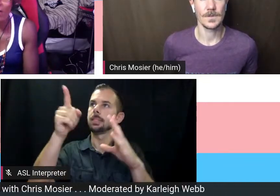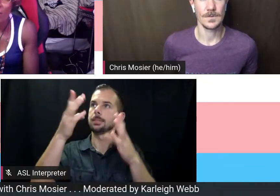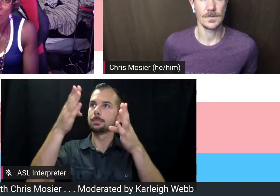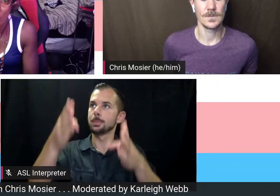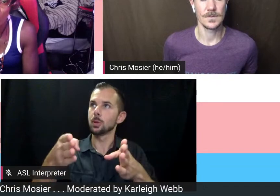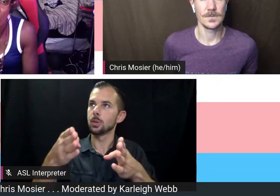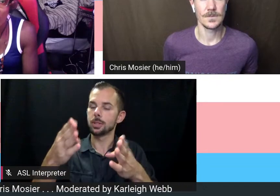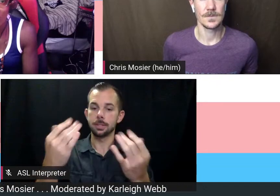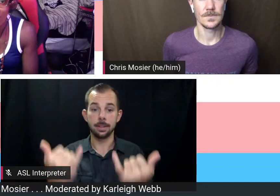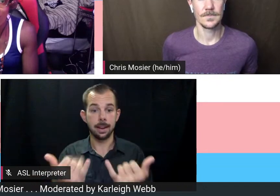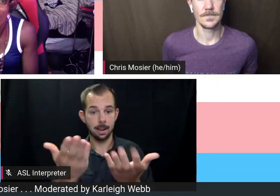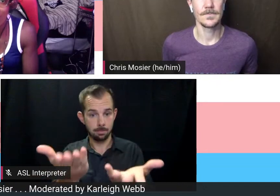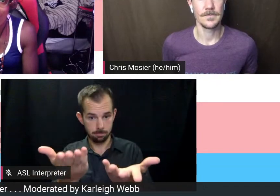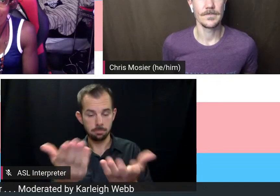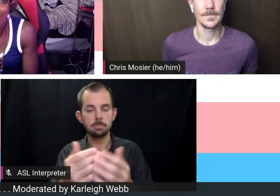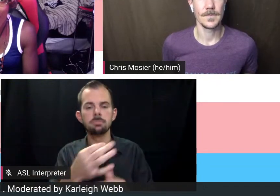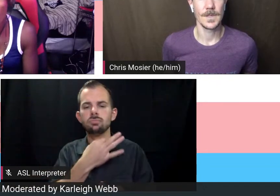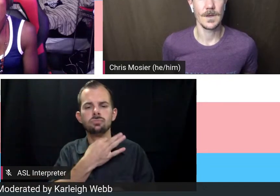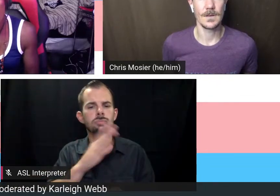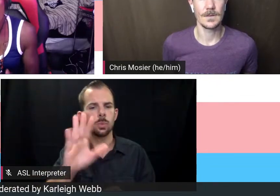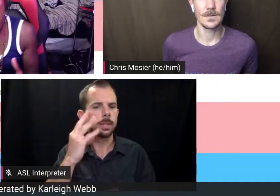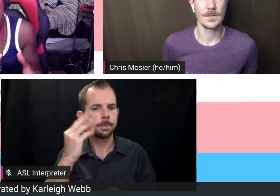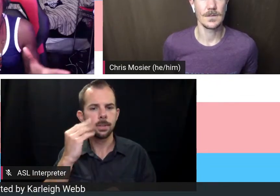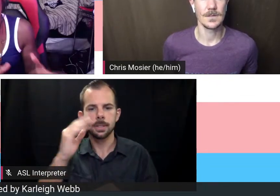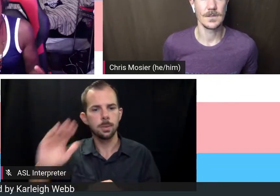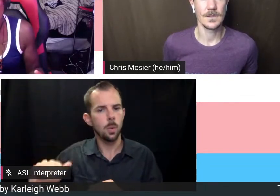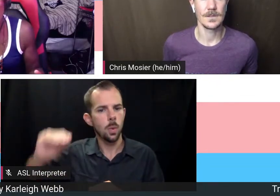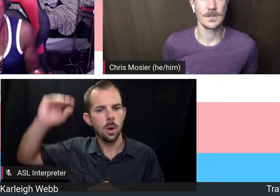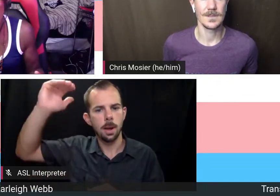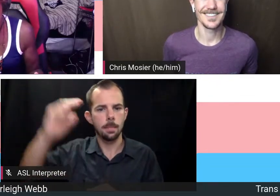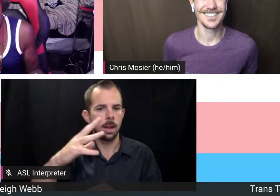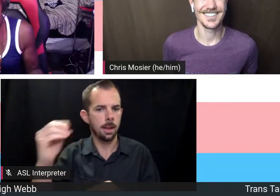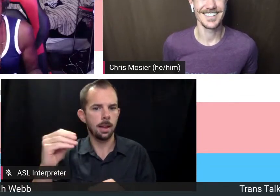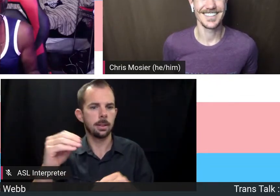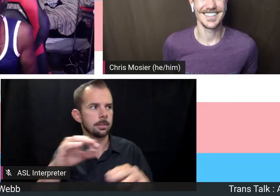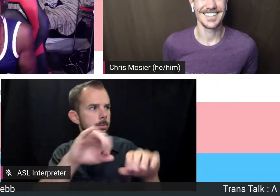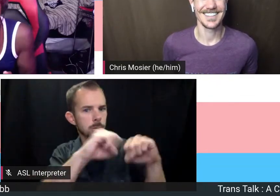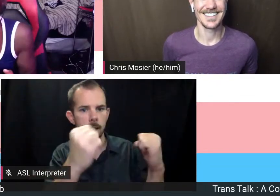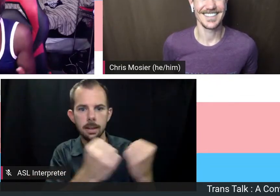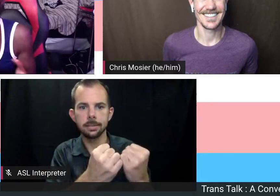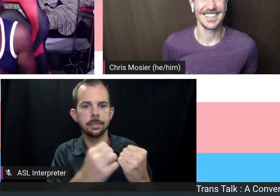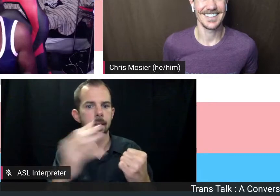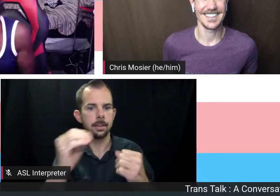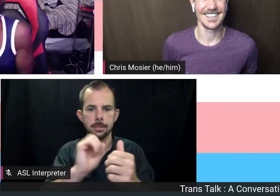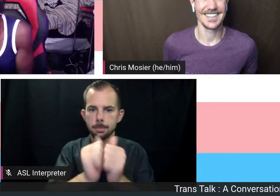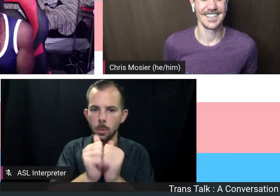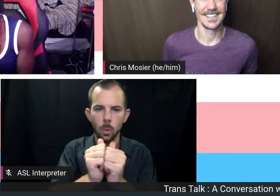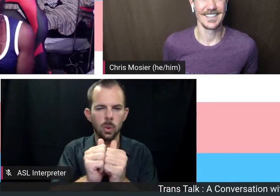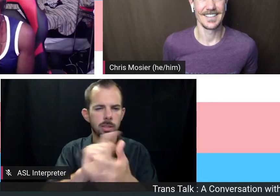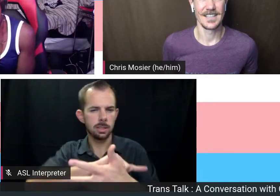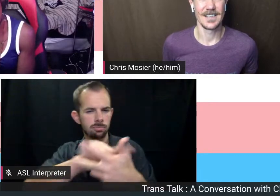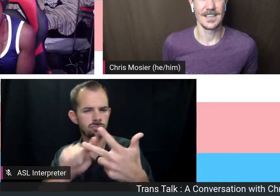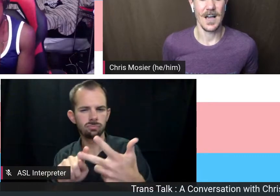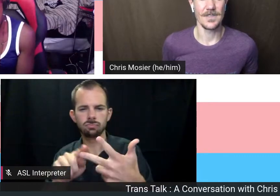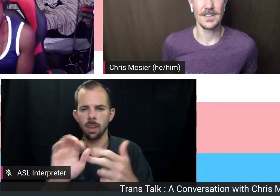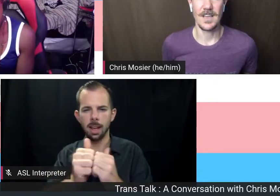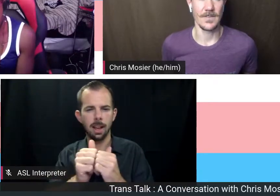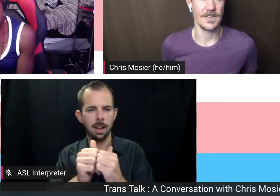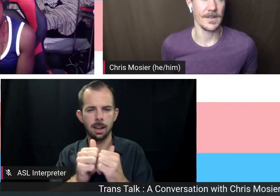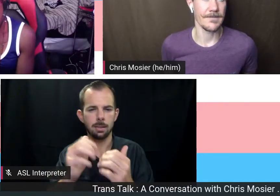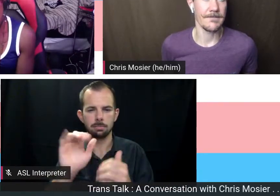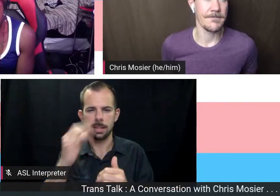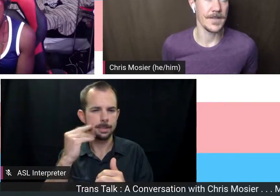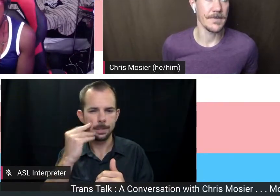sense and in the sports sense? How did all the pieces fit, or how didn't they fit? I